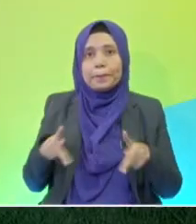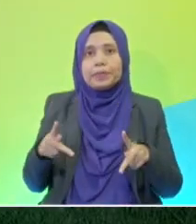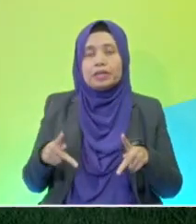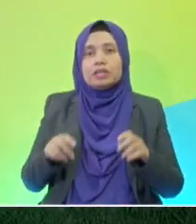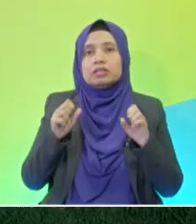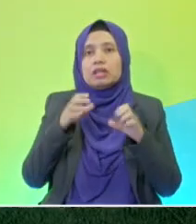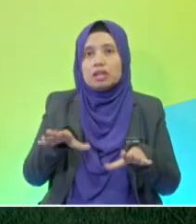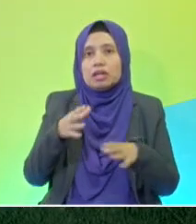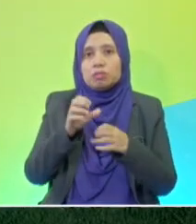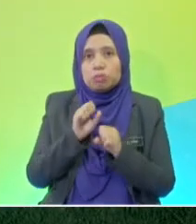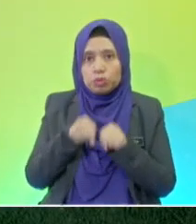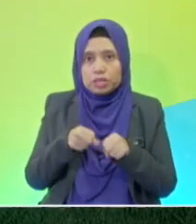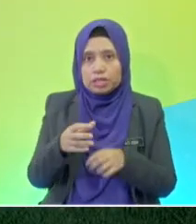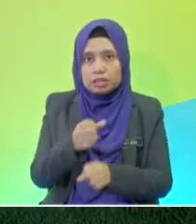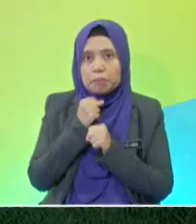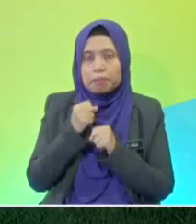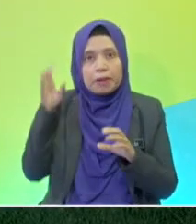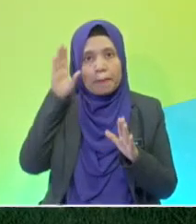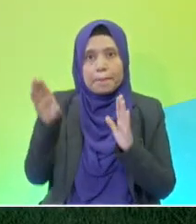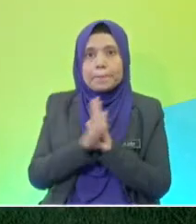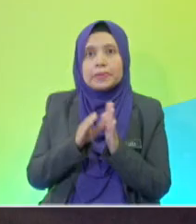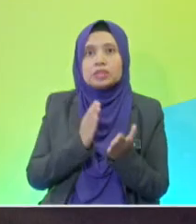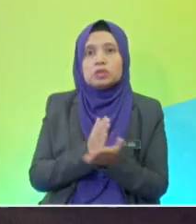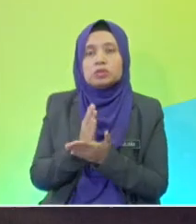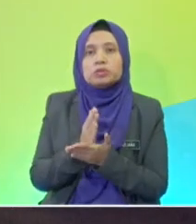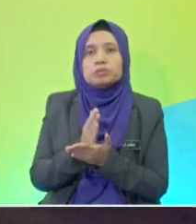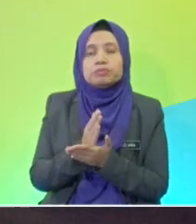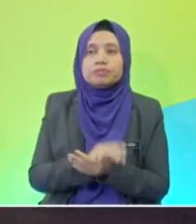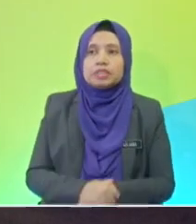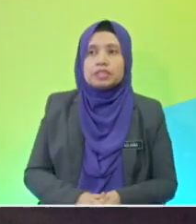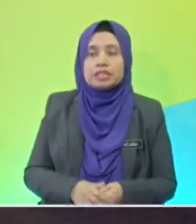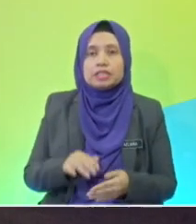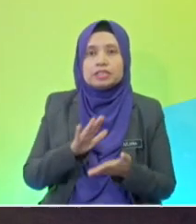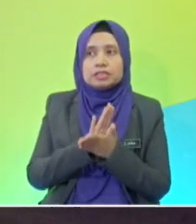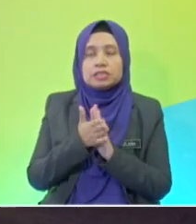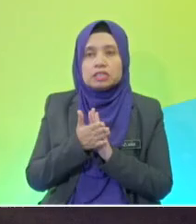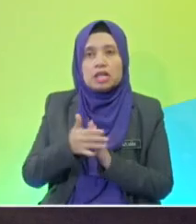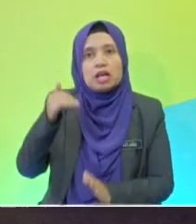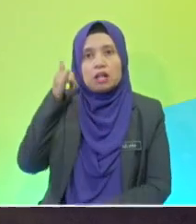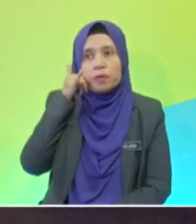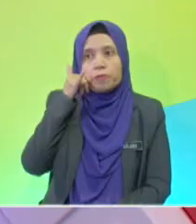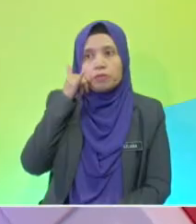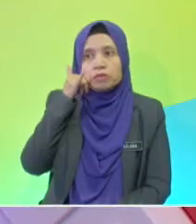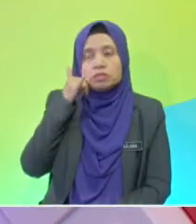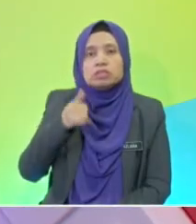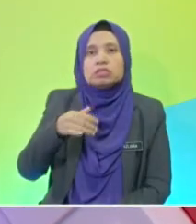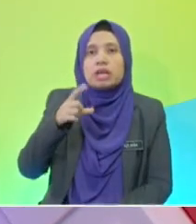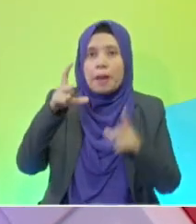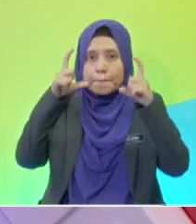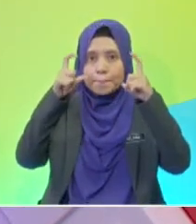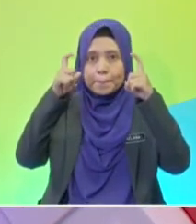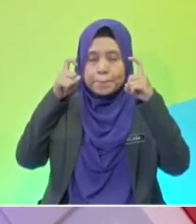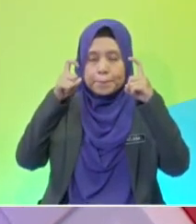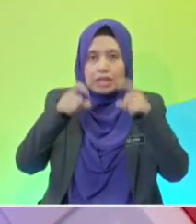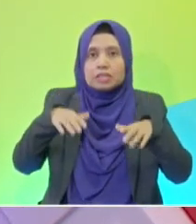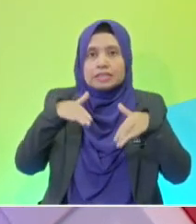Alright. Okay. Alright, I think we've looked into 4 images. There was a telephone, camera,